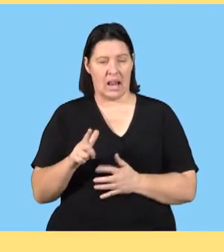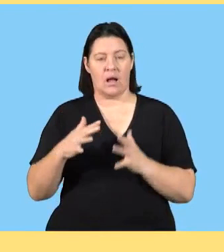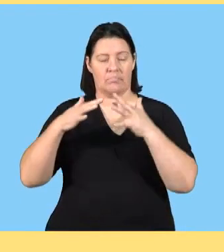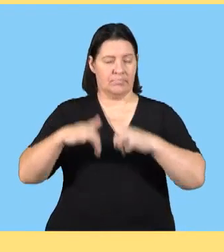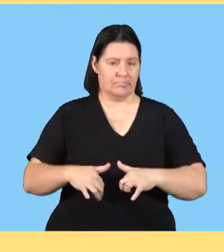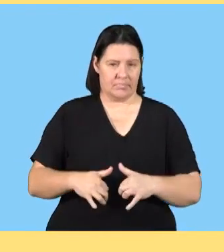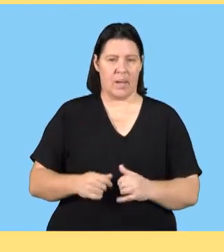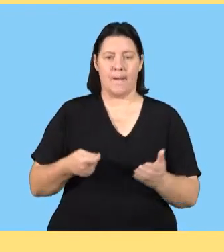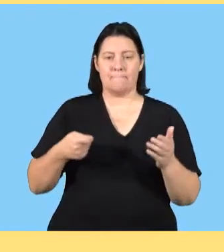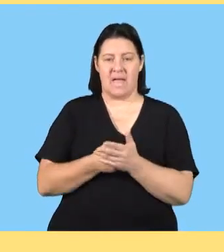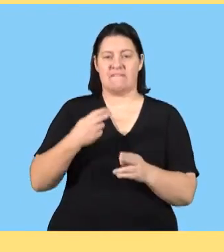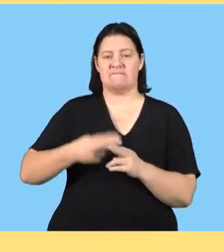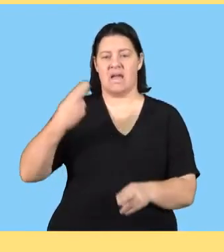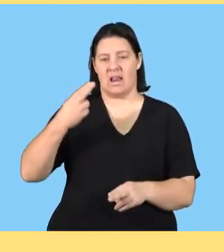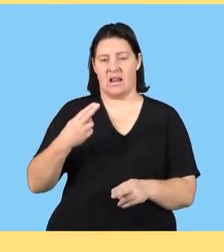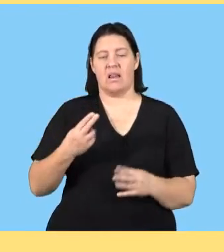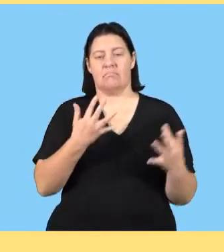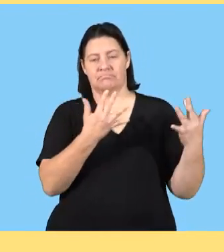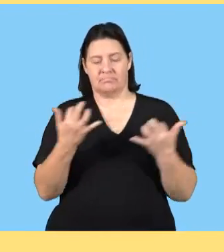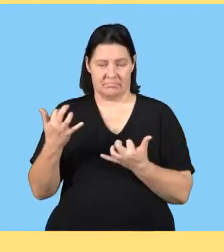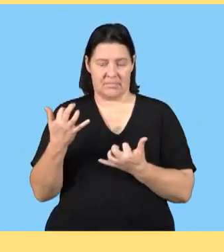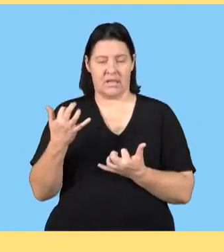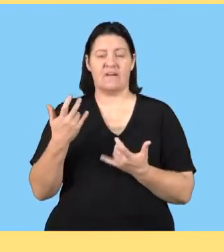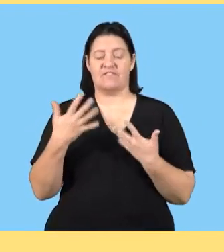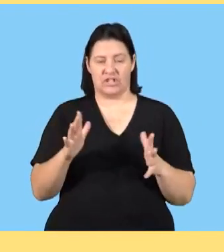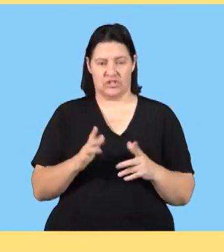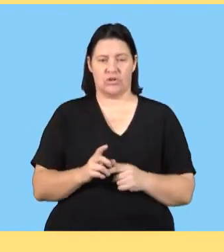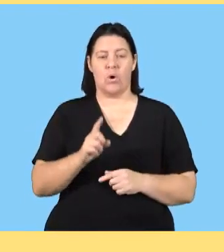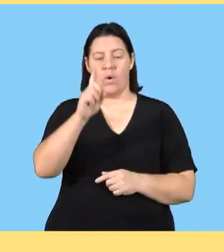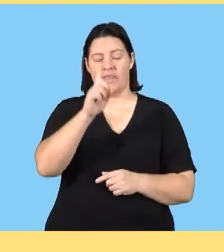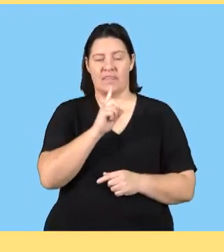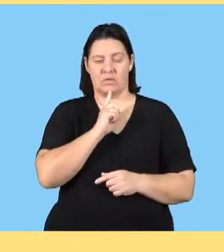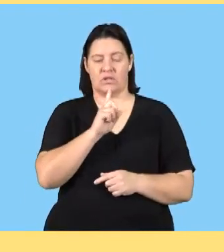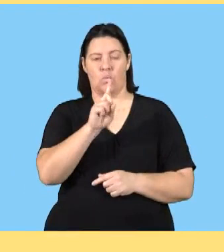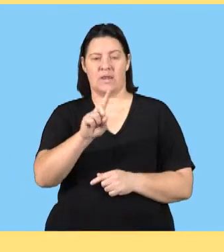His estate paid a first and final dividend. We did that calculation and we got